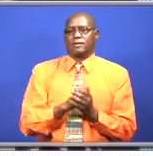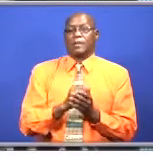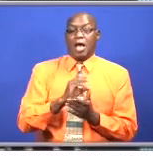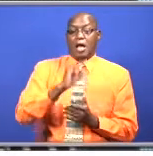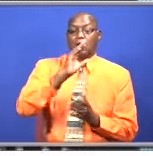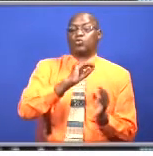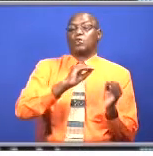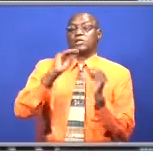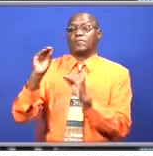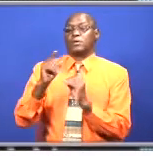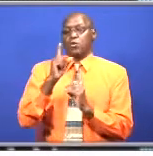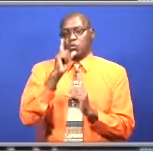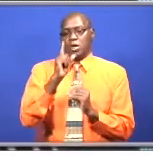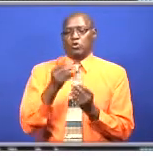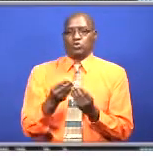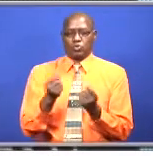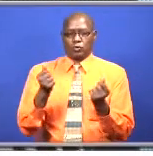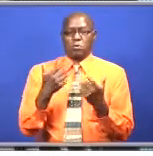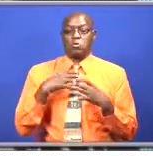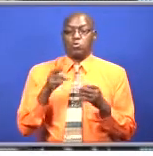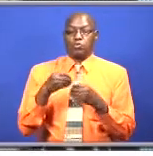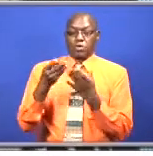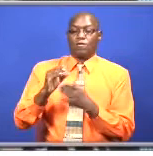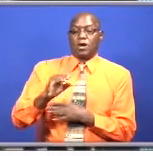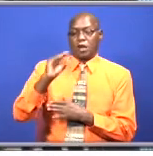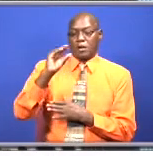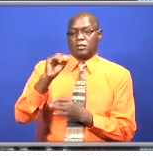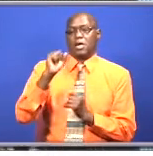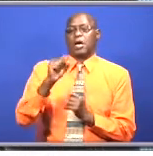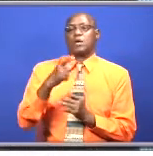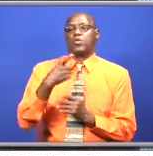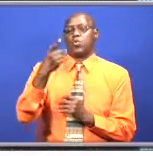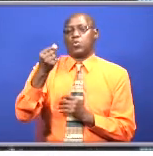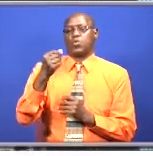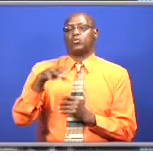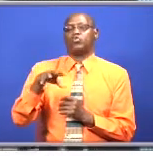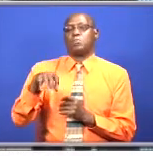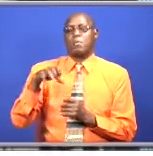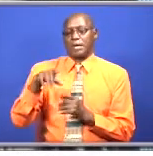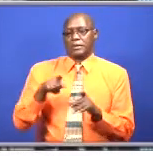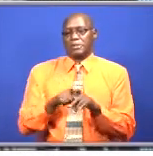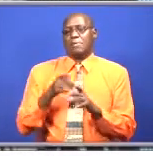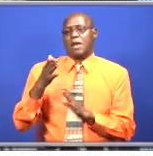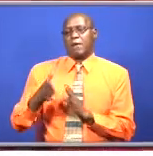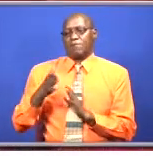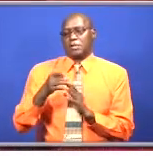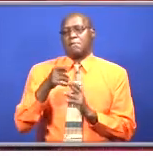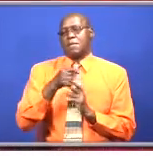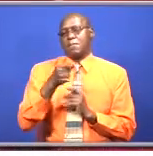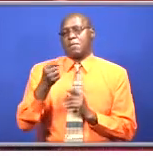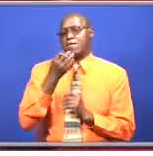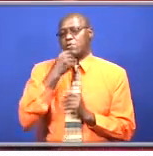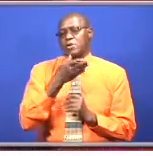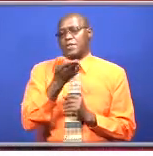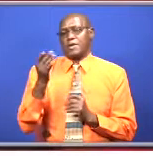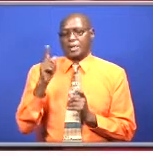solutions, because when people are given cash, they can go to the supermarket like Naivas and buy the food that they need. At the